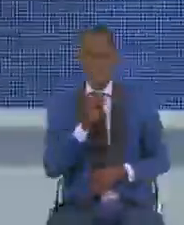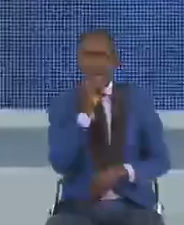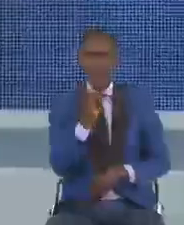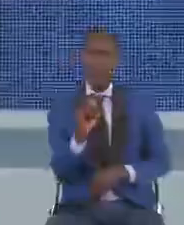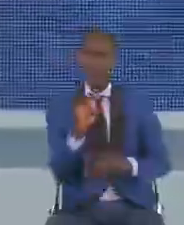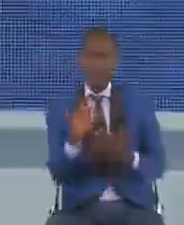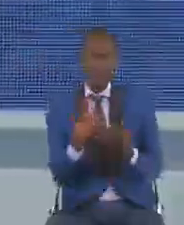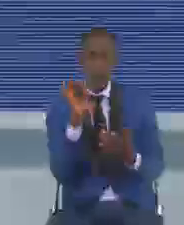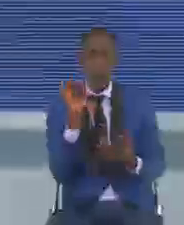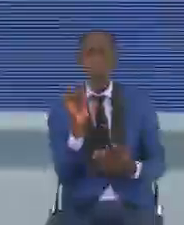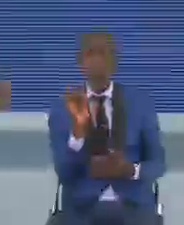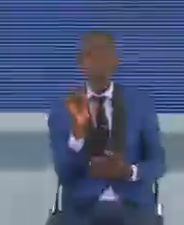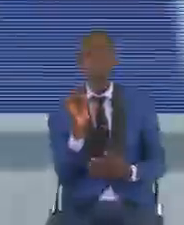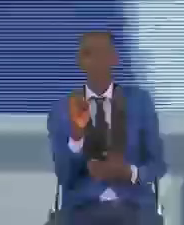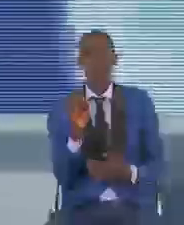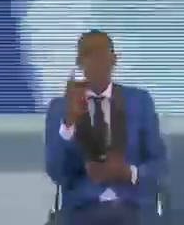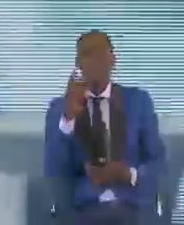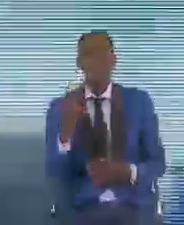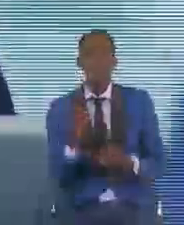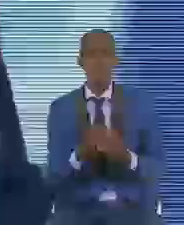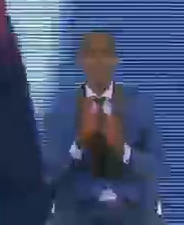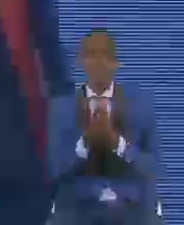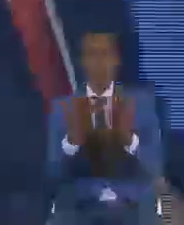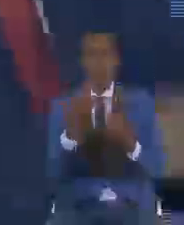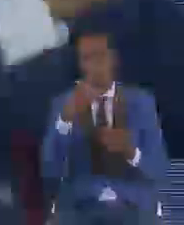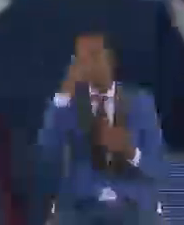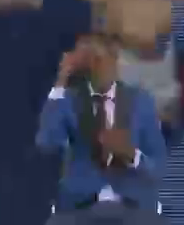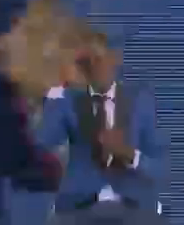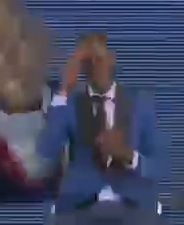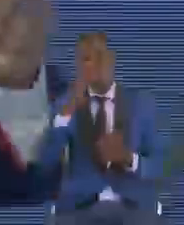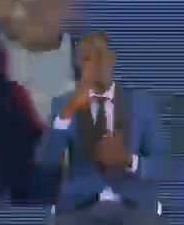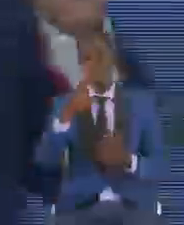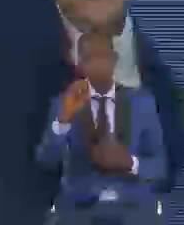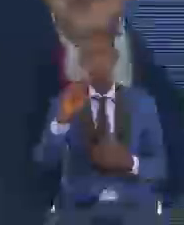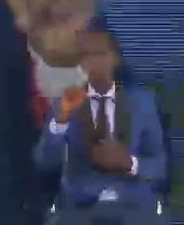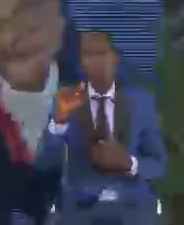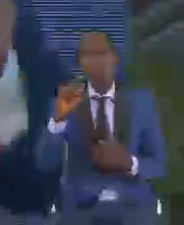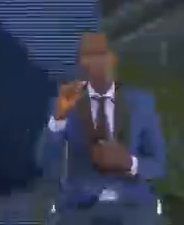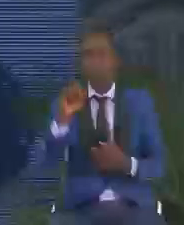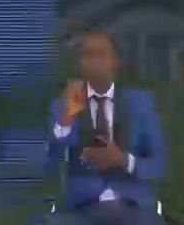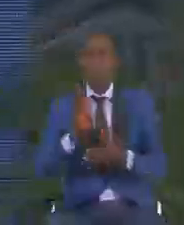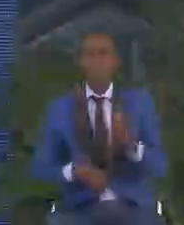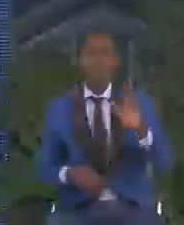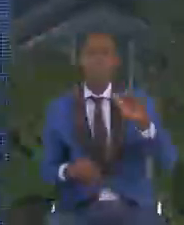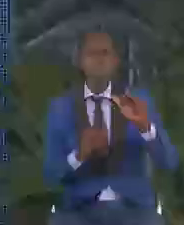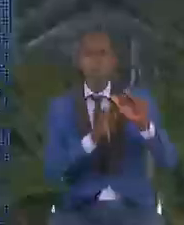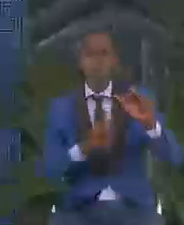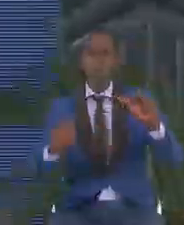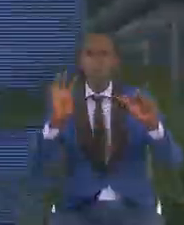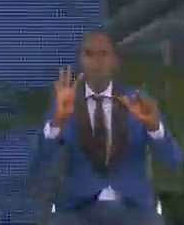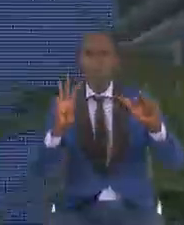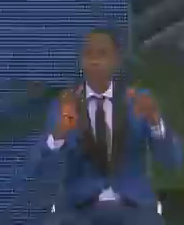as you look at Romans chapter 13, verse 4, you'll see the use of the